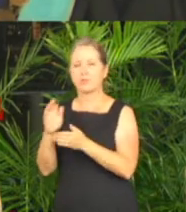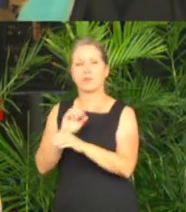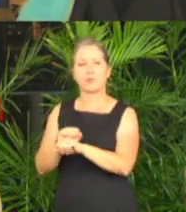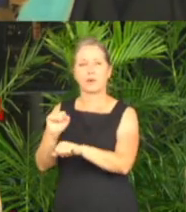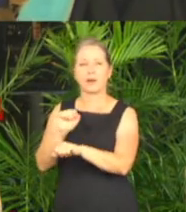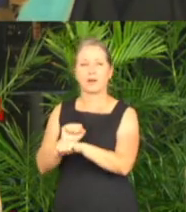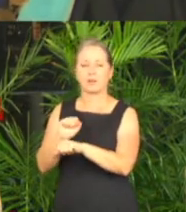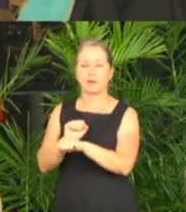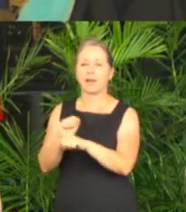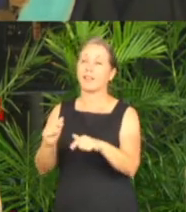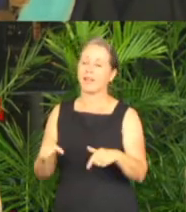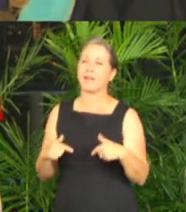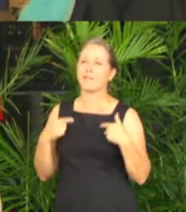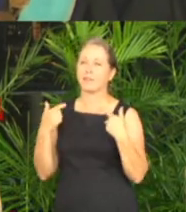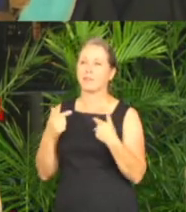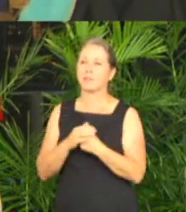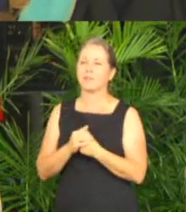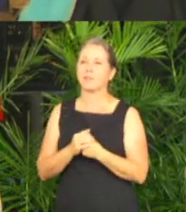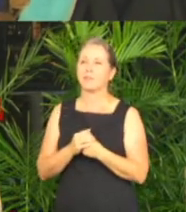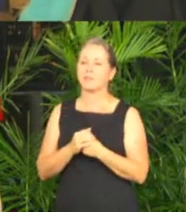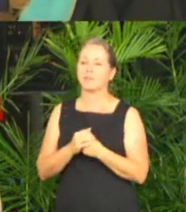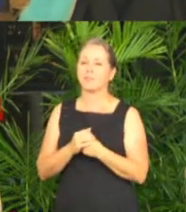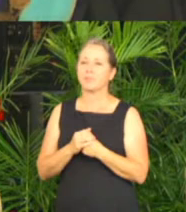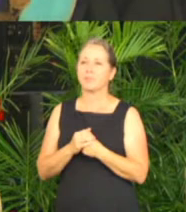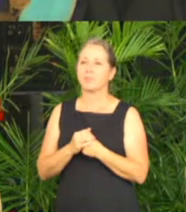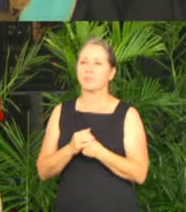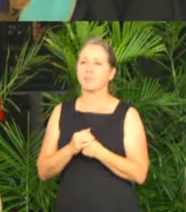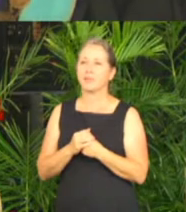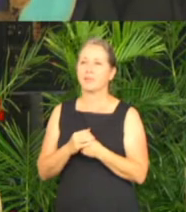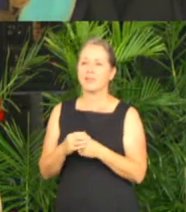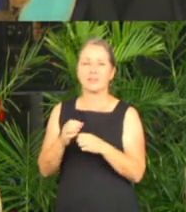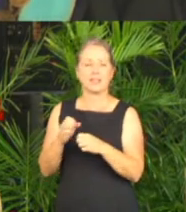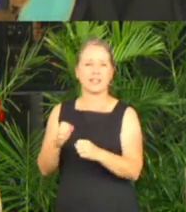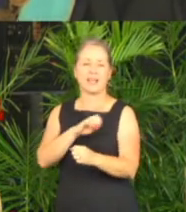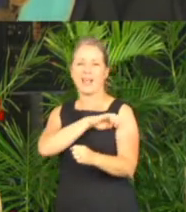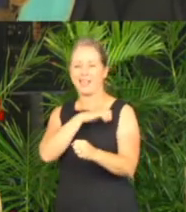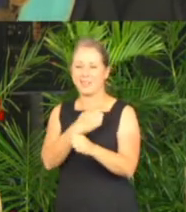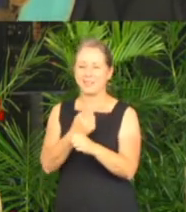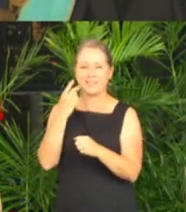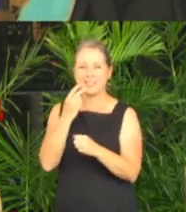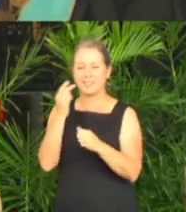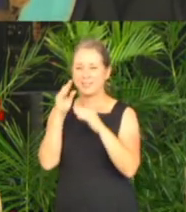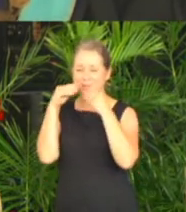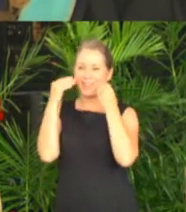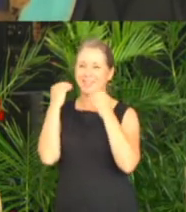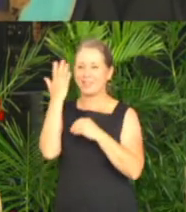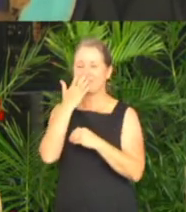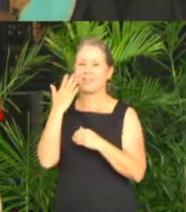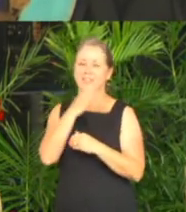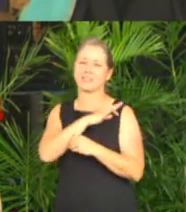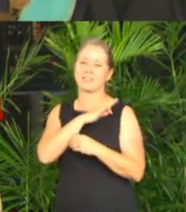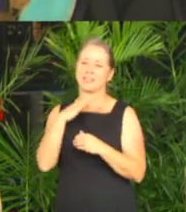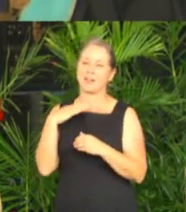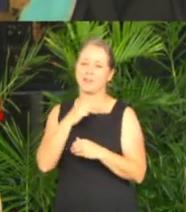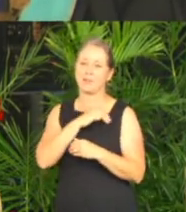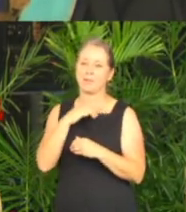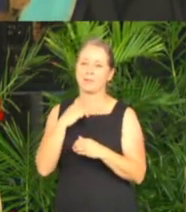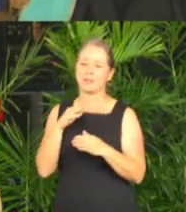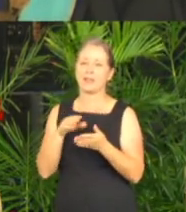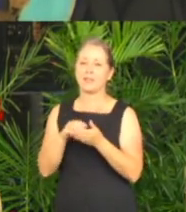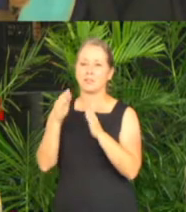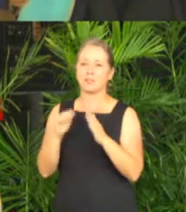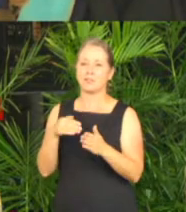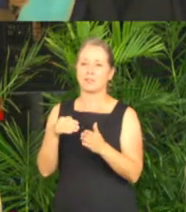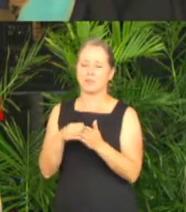career and in life. The instant energy boost of seeing smiling faces of staff members in the student center